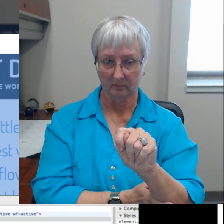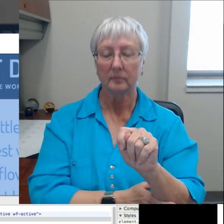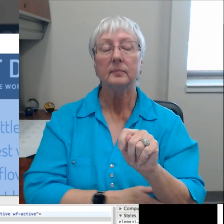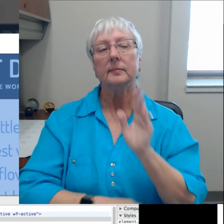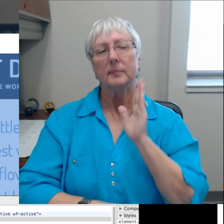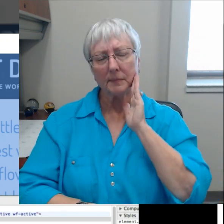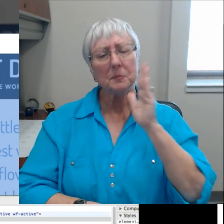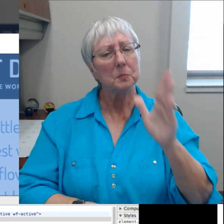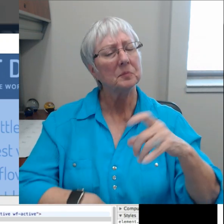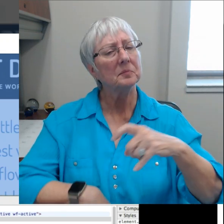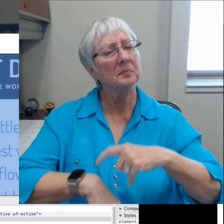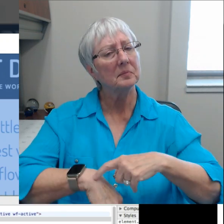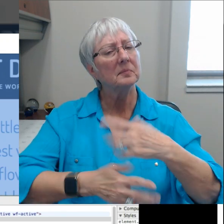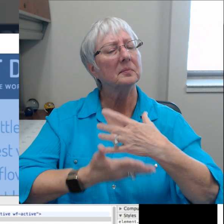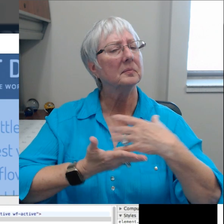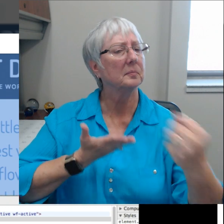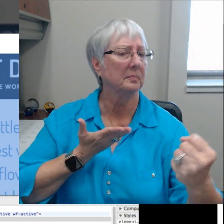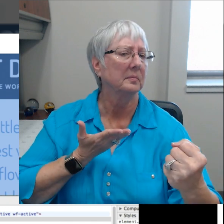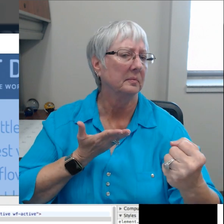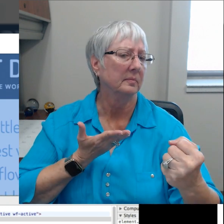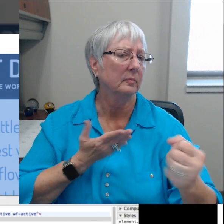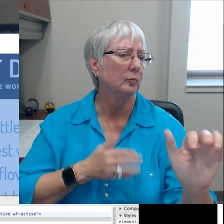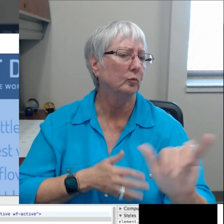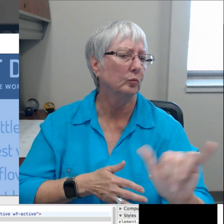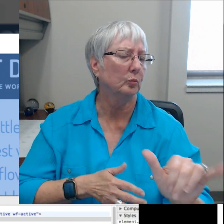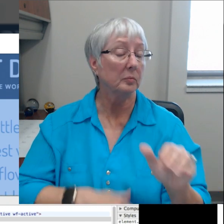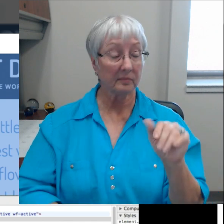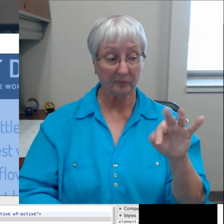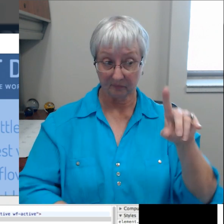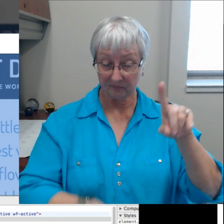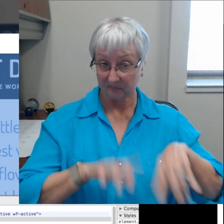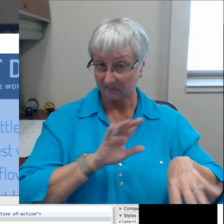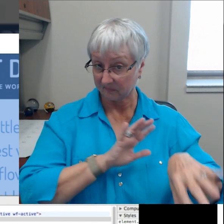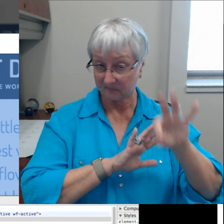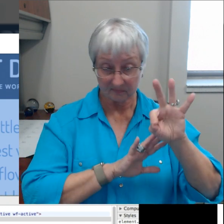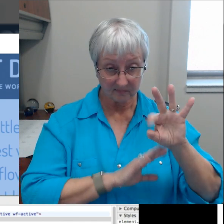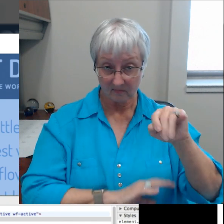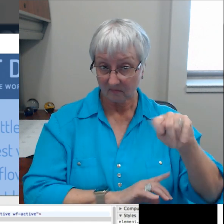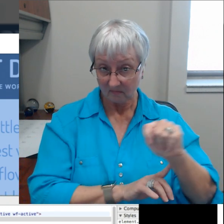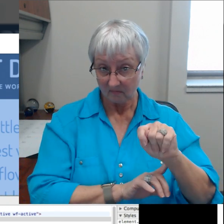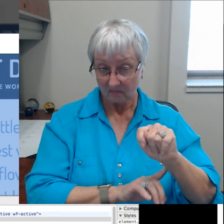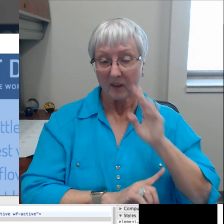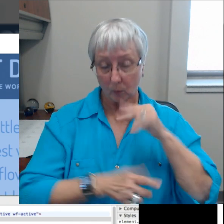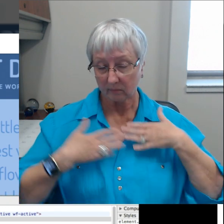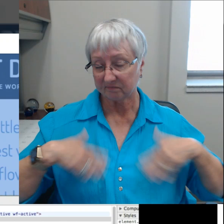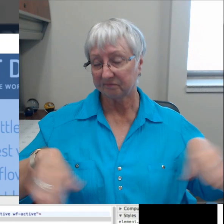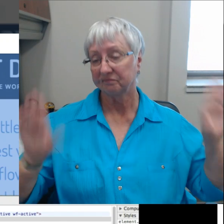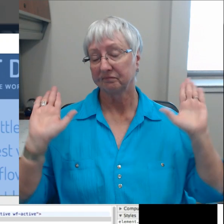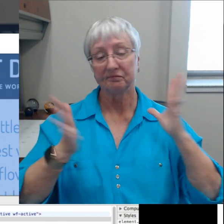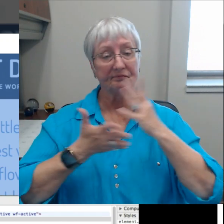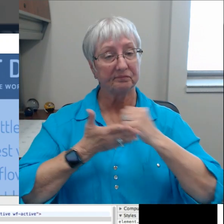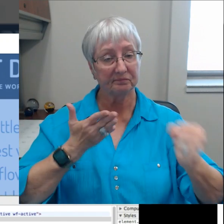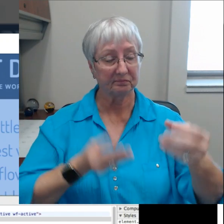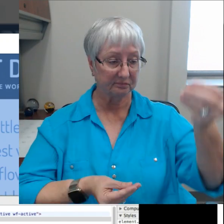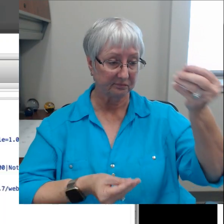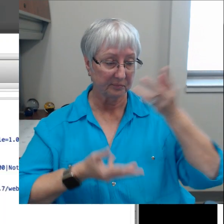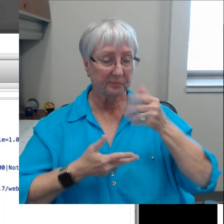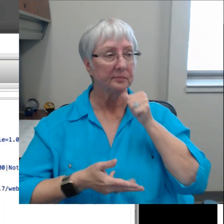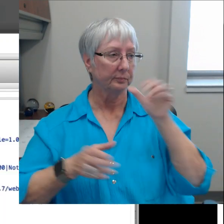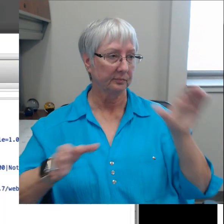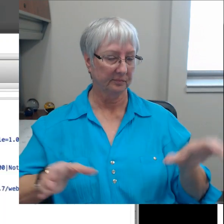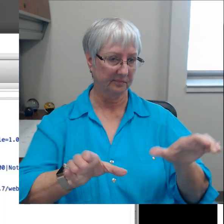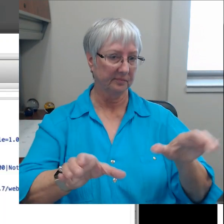out. If it can't find your font after a certain amount of time, at this point about 5 seconds, it's just going to give up and say it's inactive.